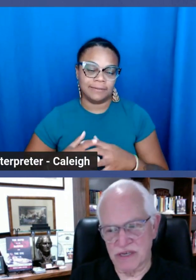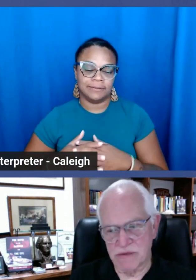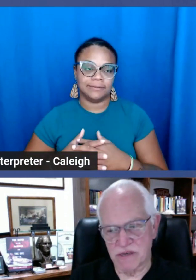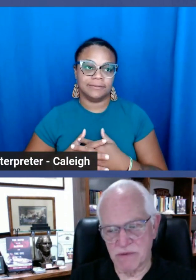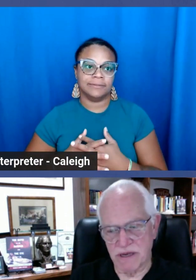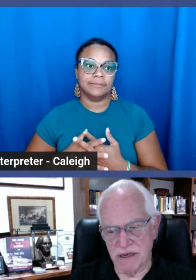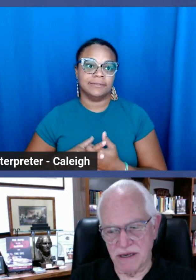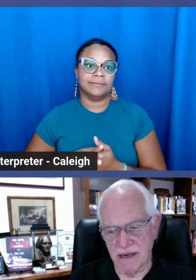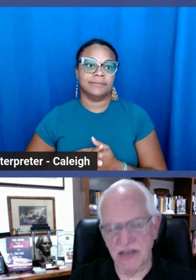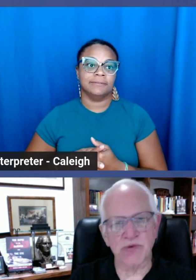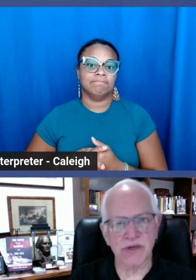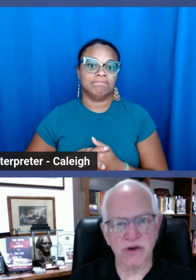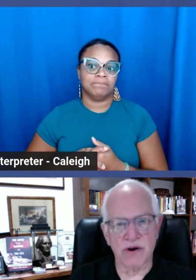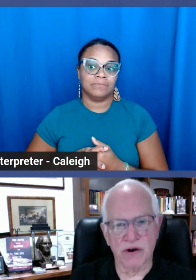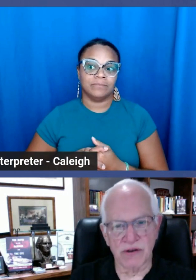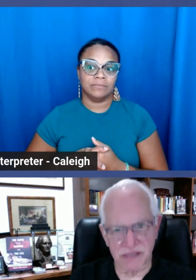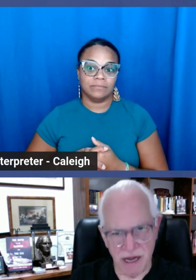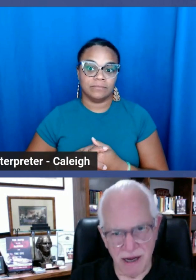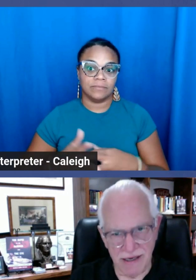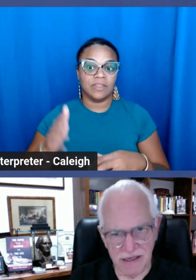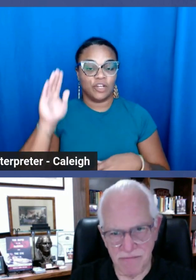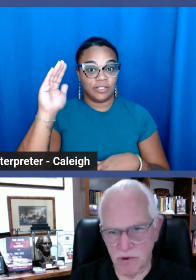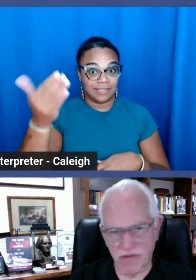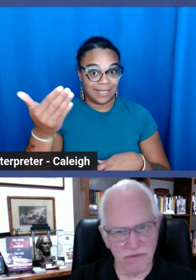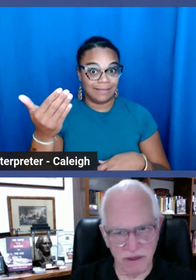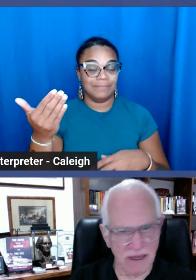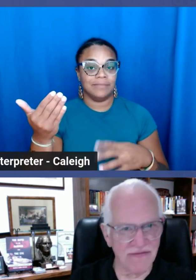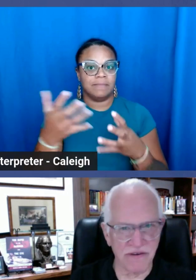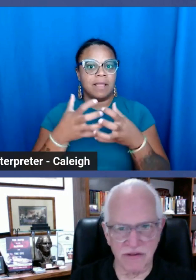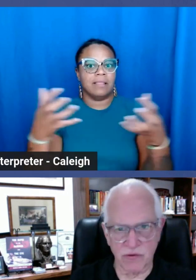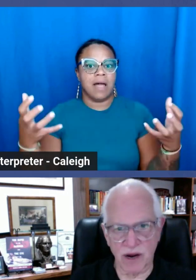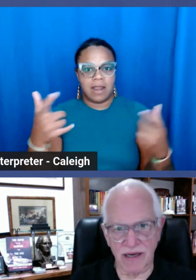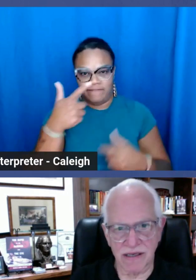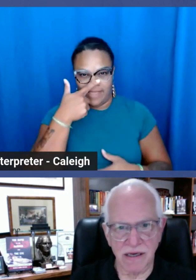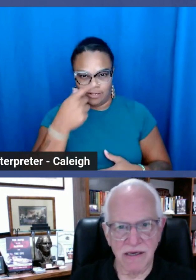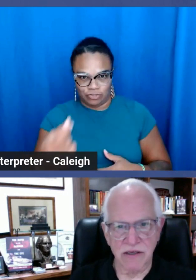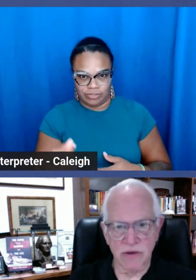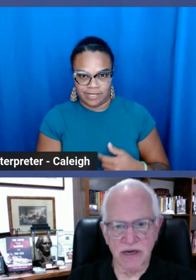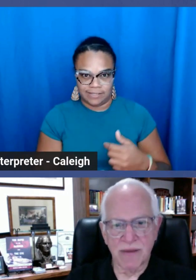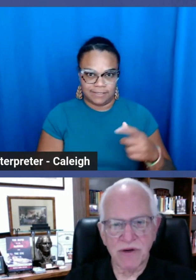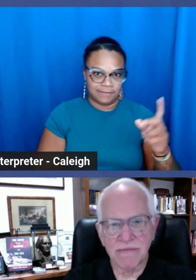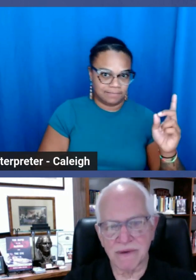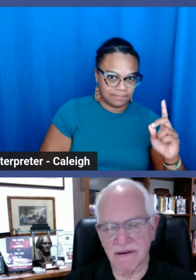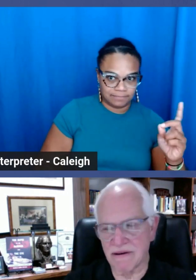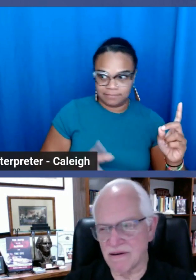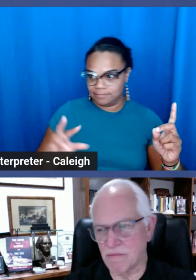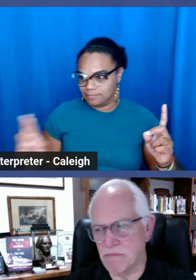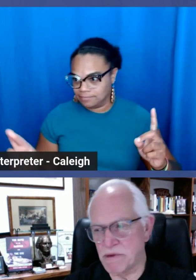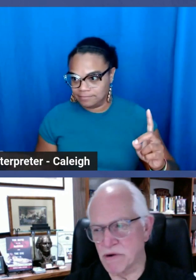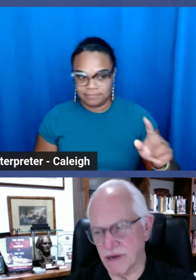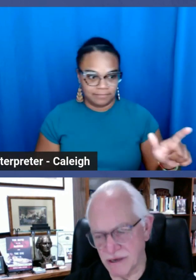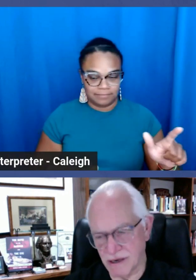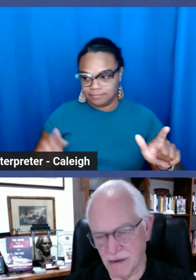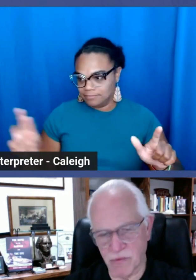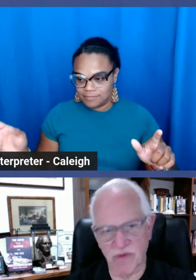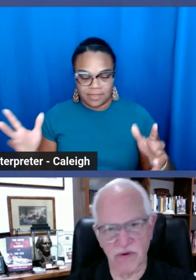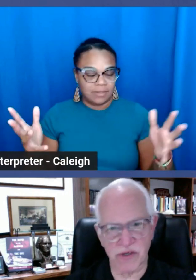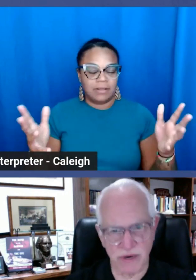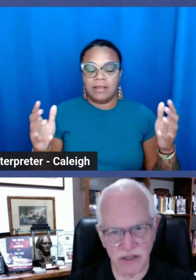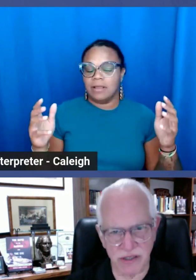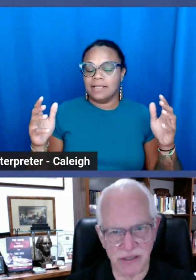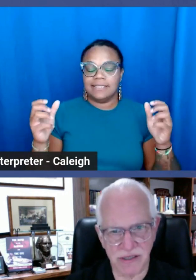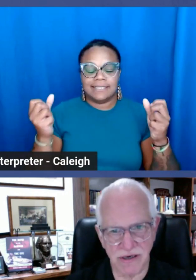There seems to be interest on all sides, both from the left and the right, to adopt a myriad number